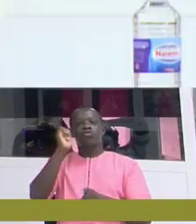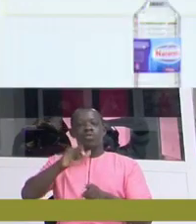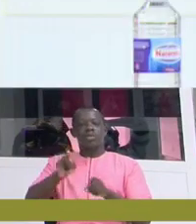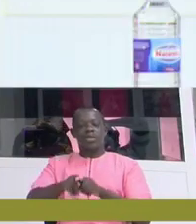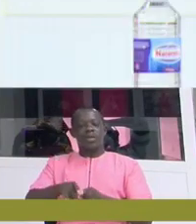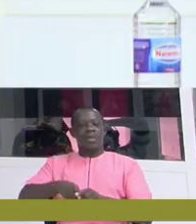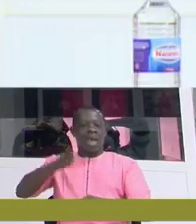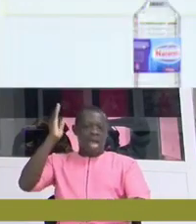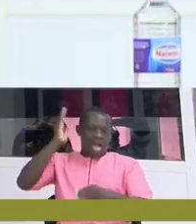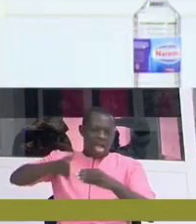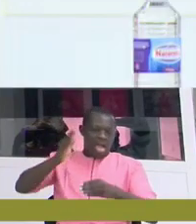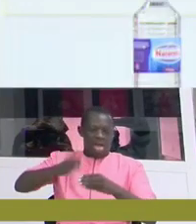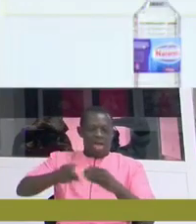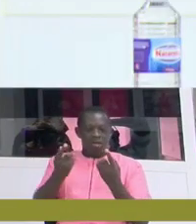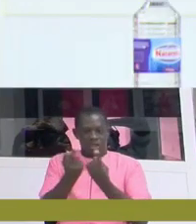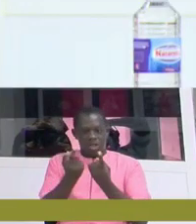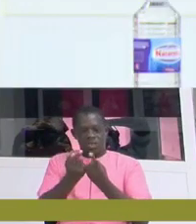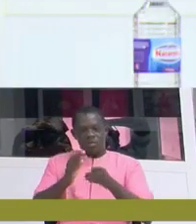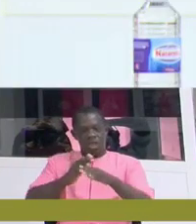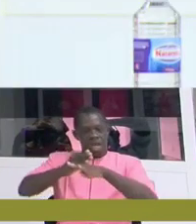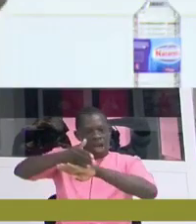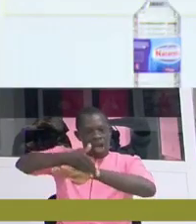cutlass.